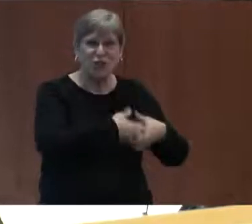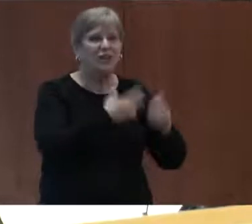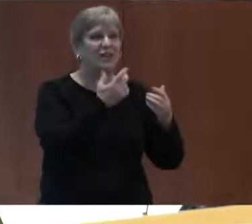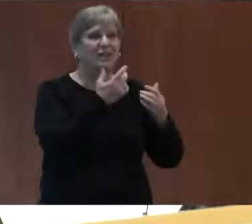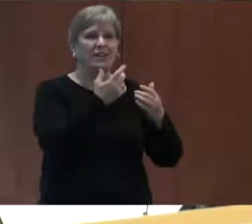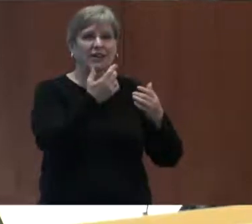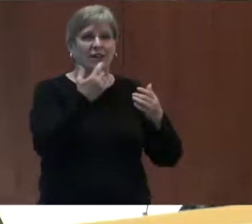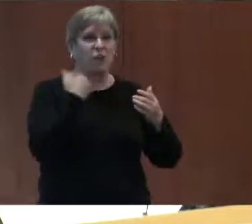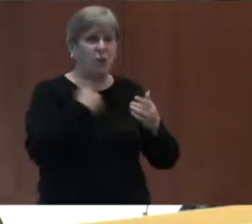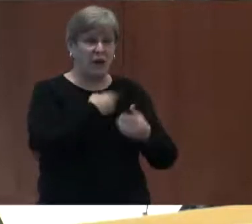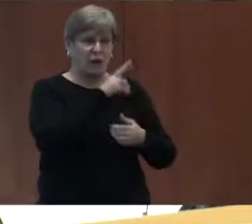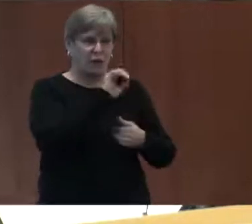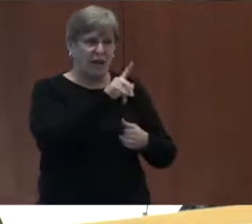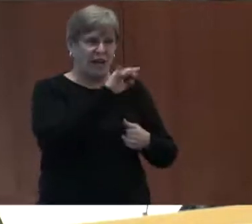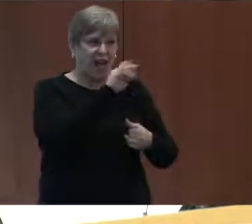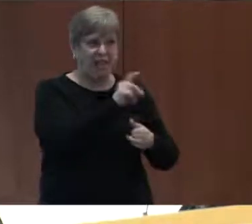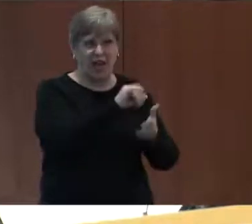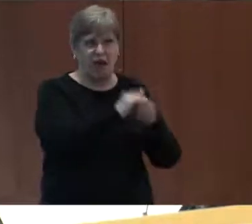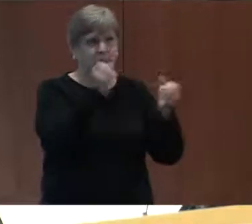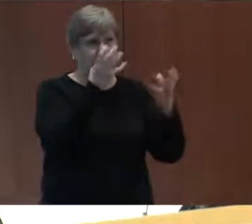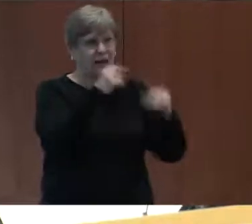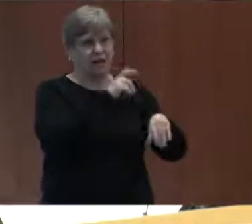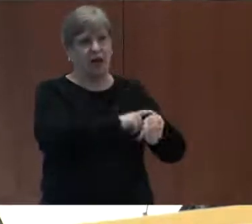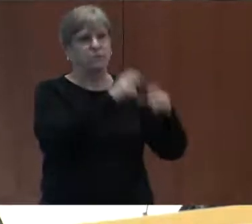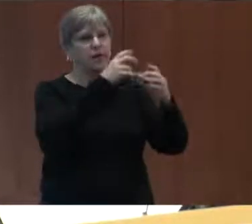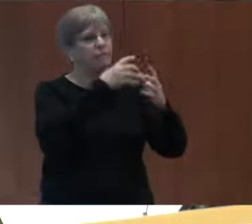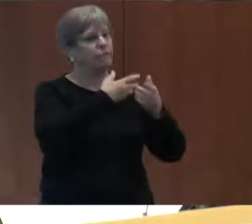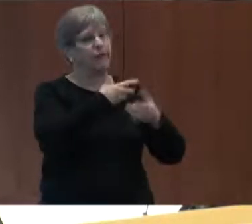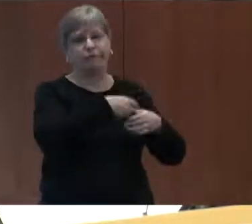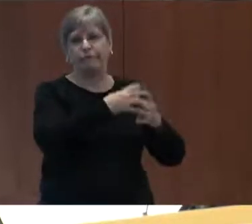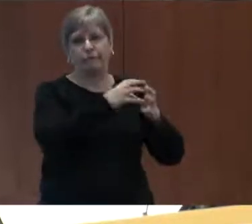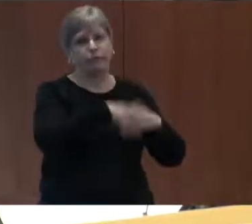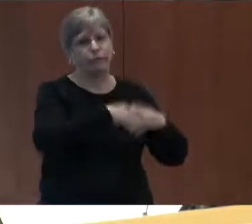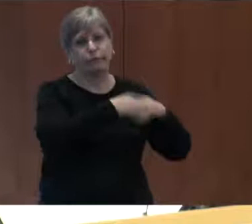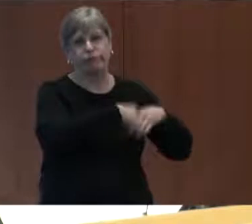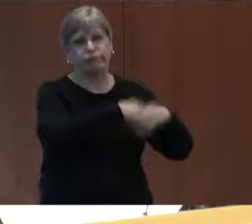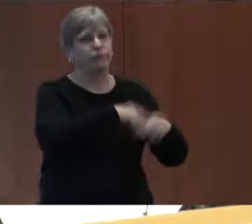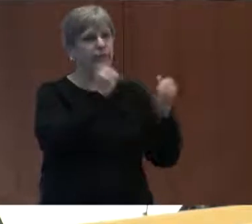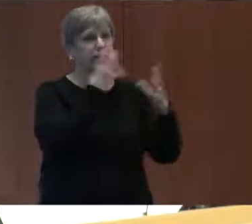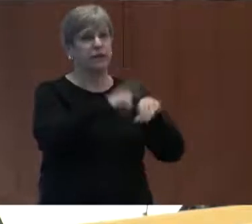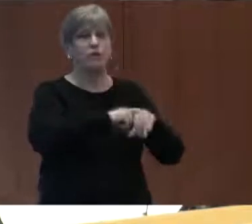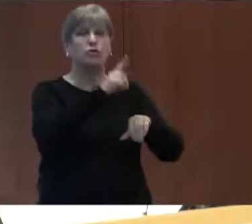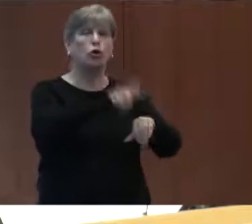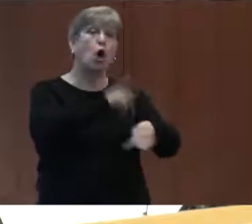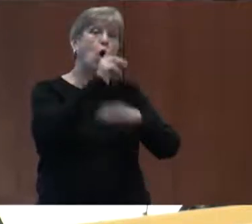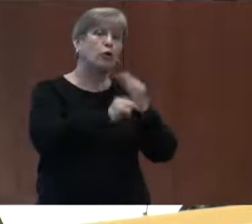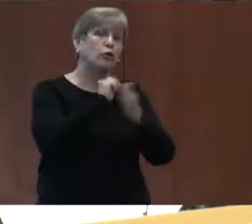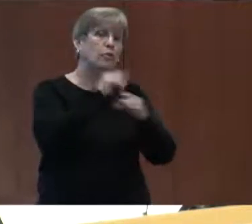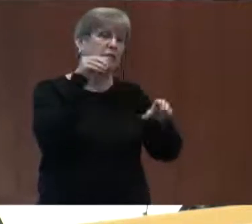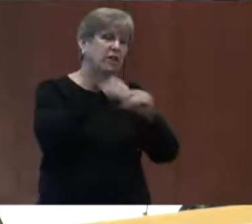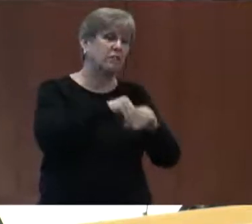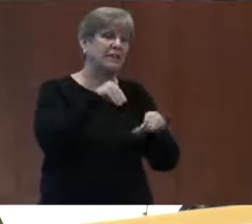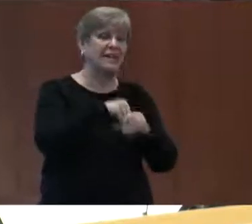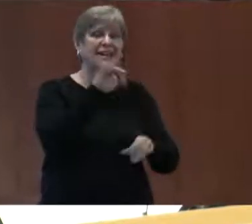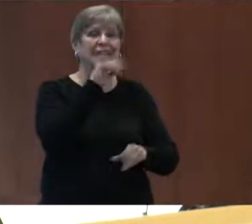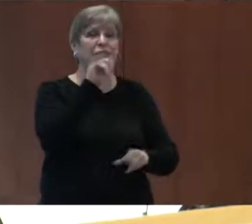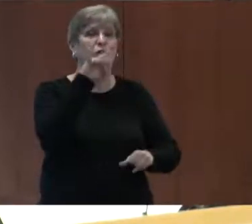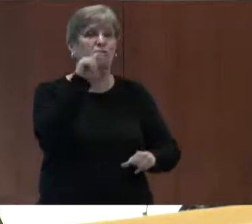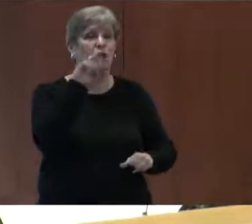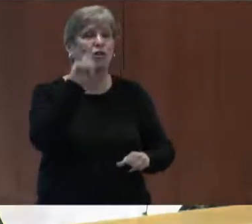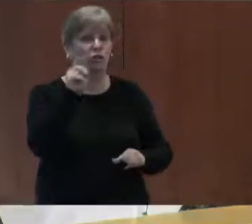we've de-limed it multiple times, it continues to fail. So these are just good long-term investments in our infrastructure.